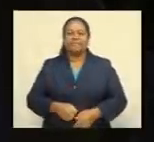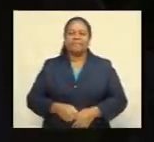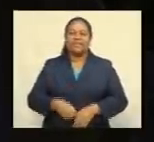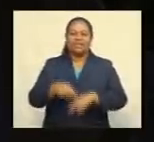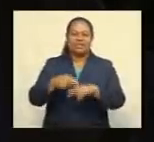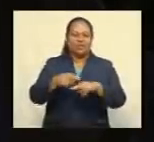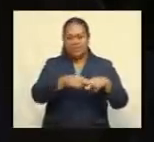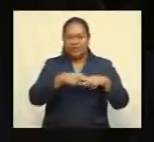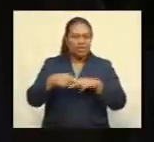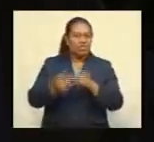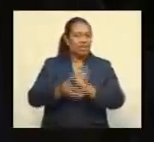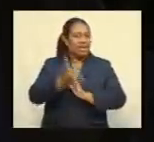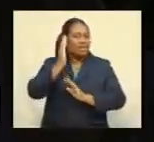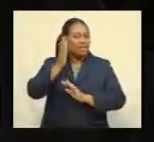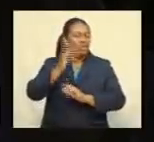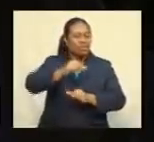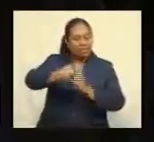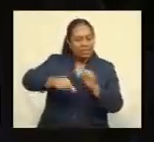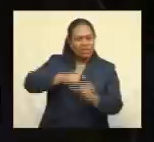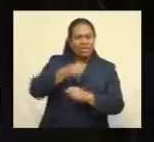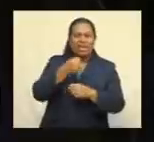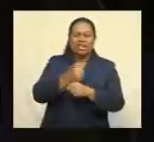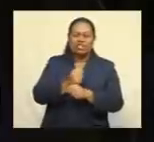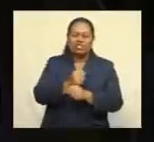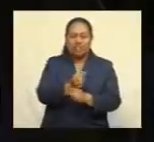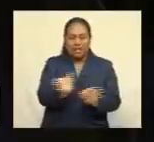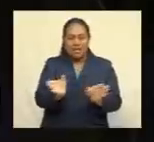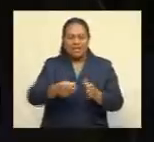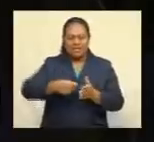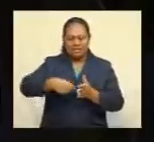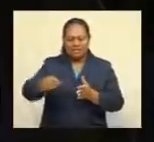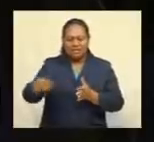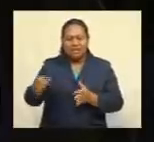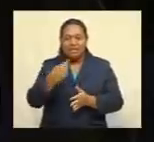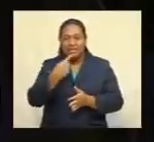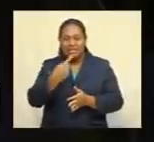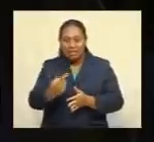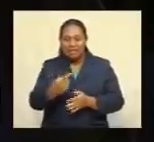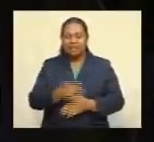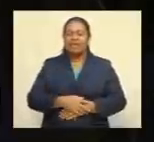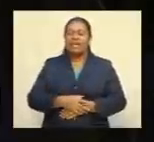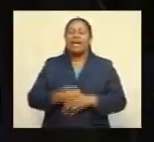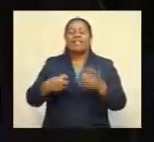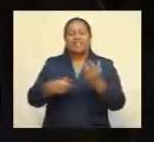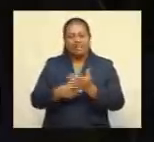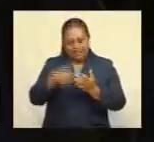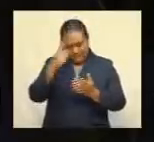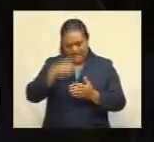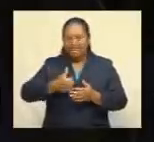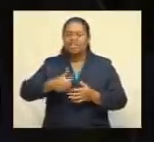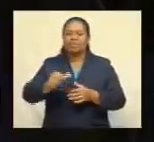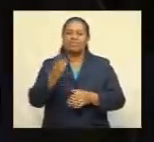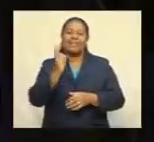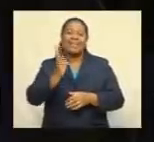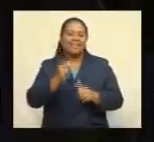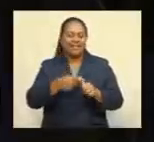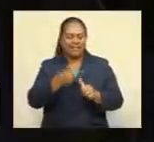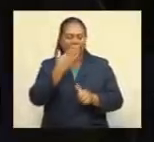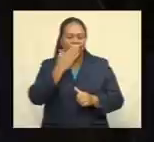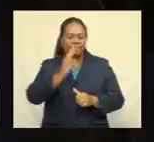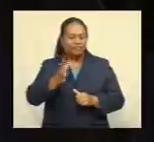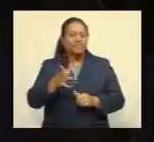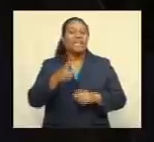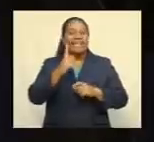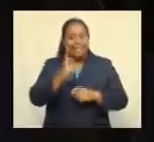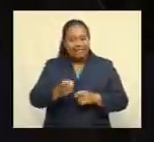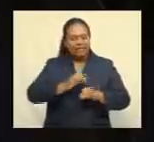Athletics Association General Secretary Wuli Wanga says these tickets can be used again in August if everything returns